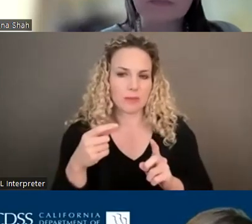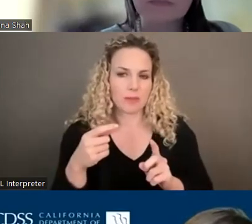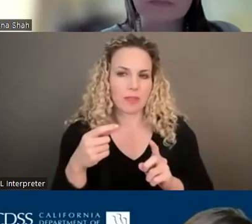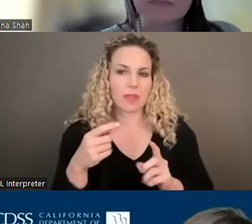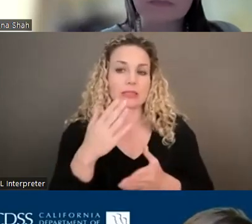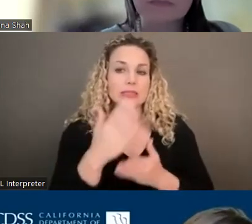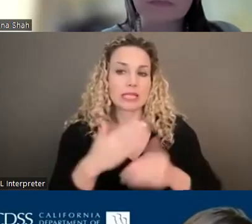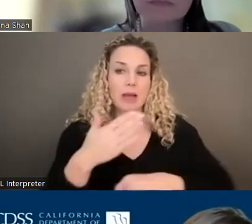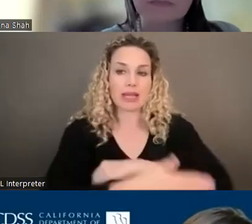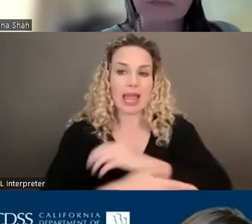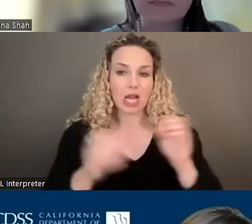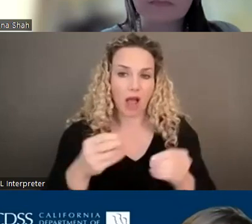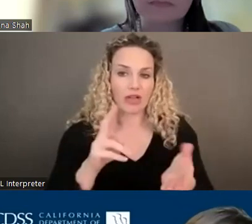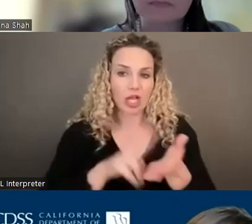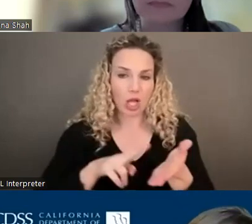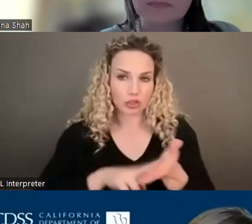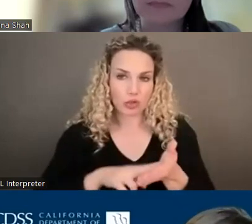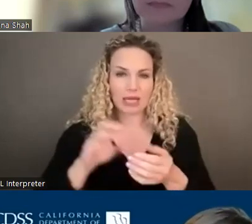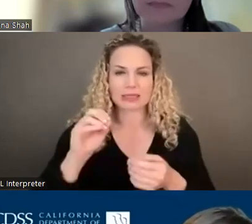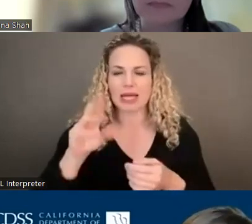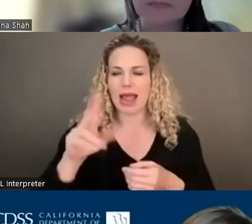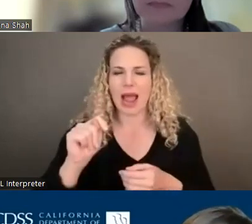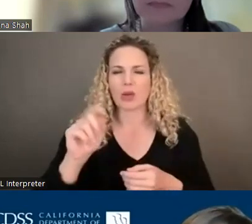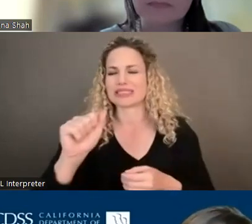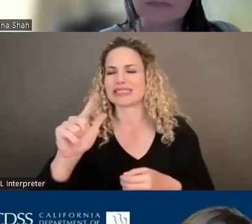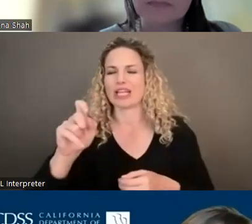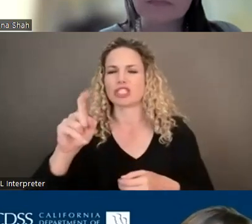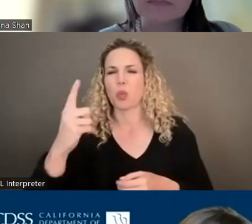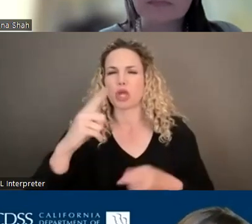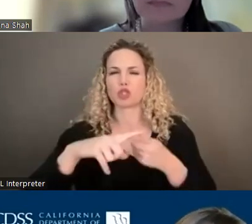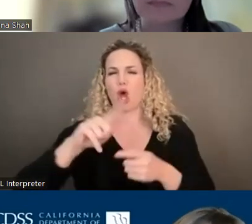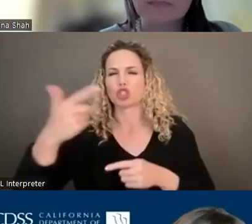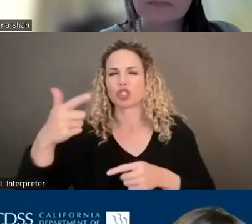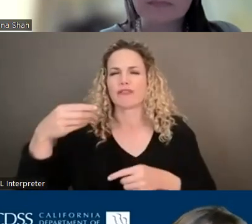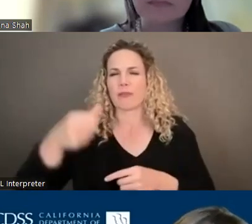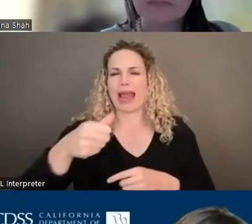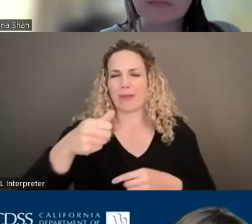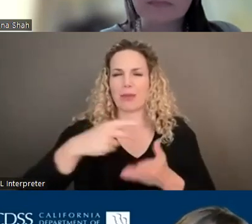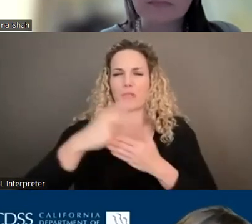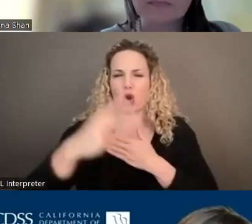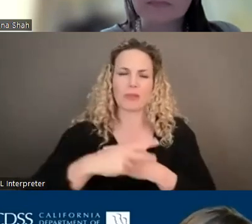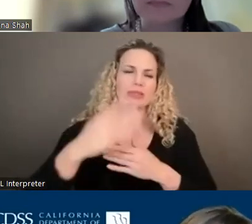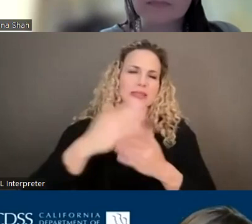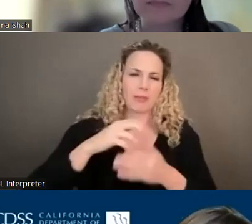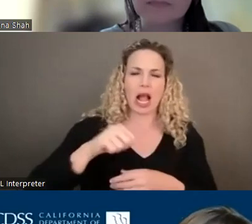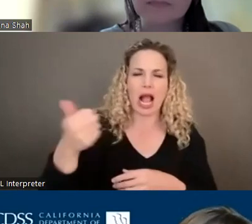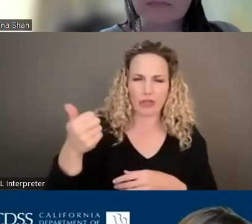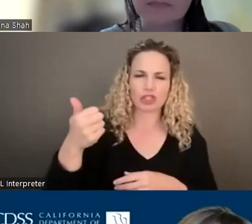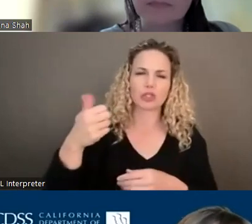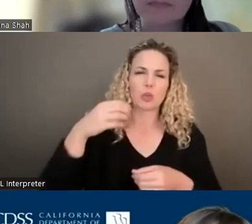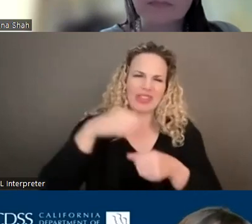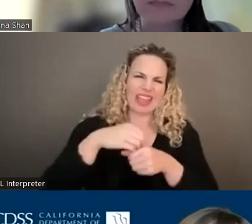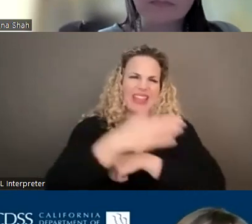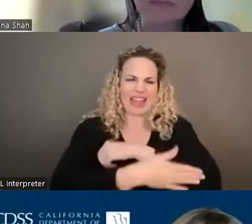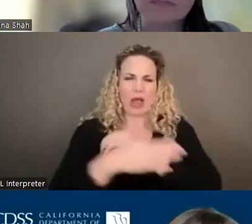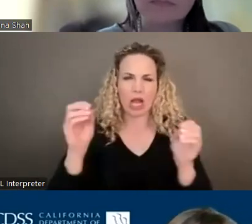some county offices contract out stage 1 to an alternative payment program, and some of them administer the program within the county office,